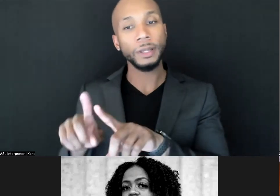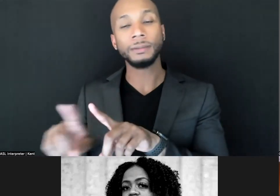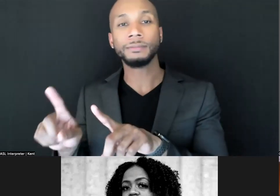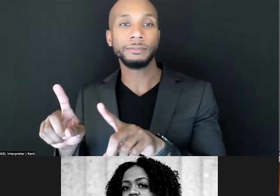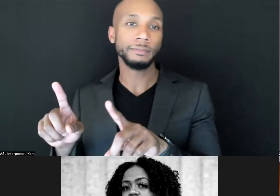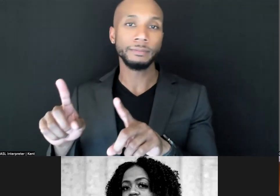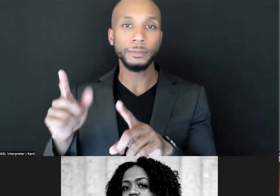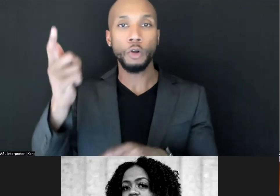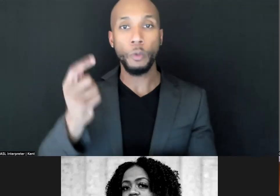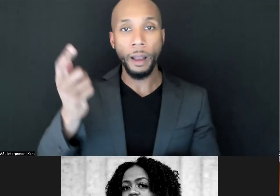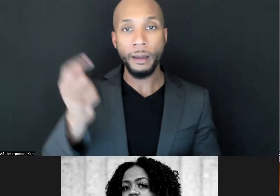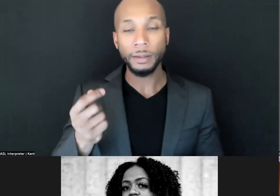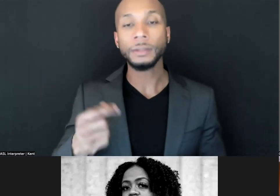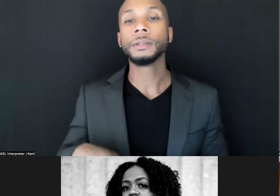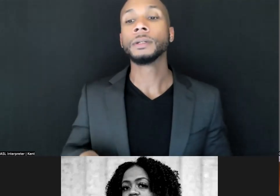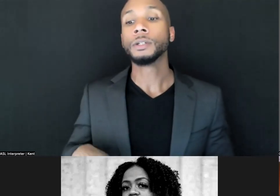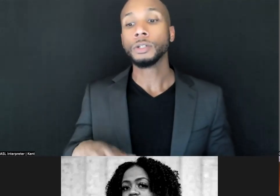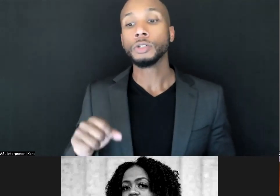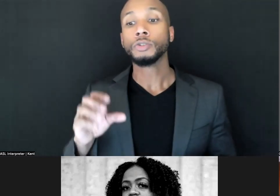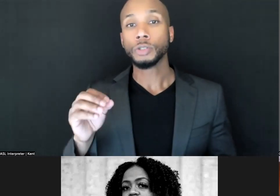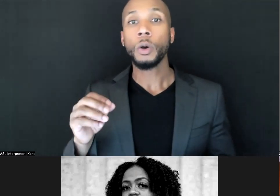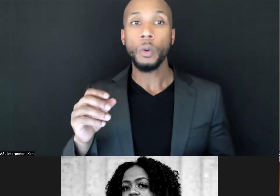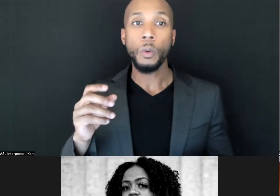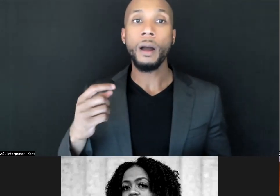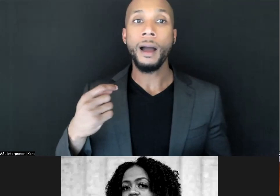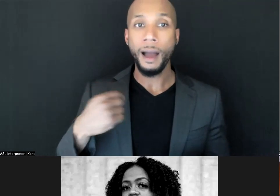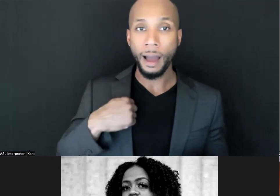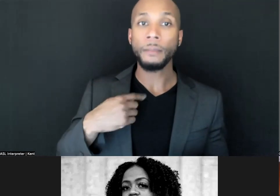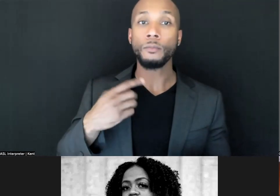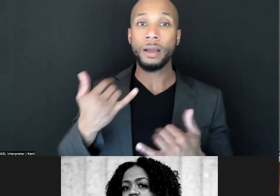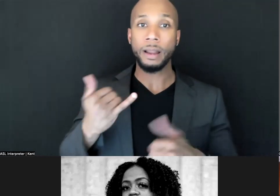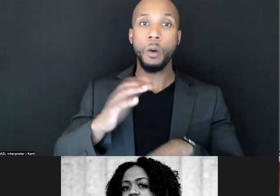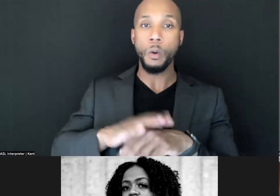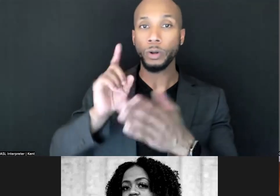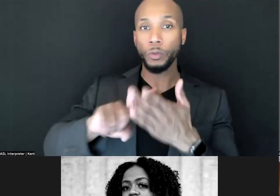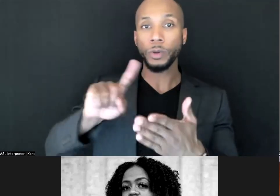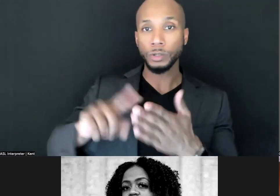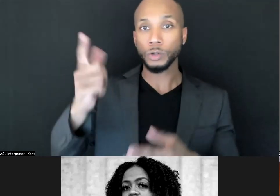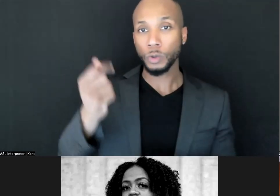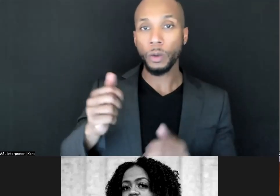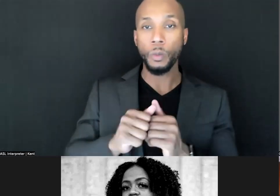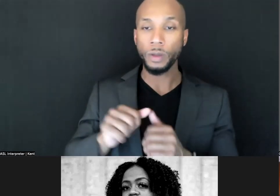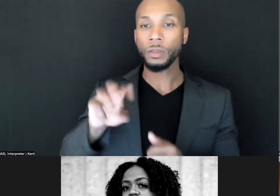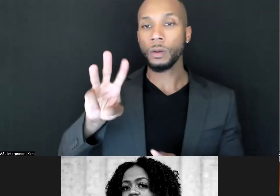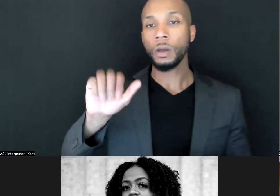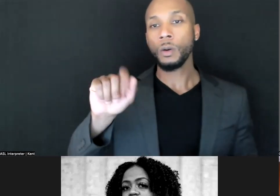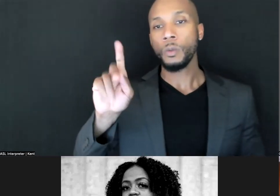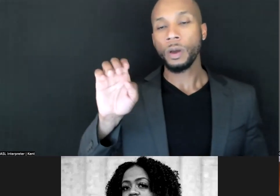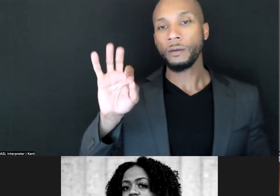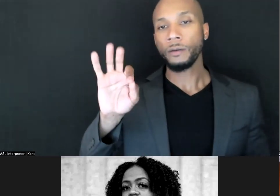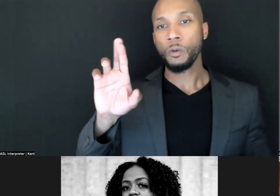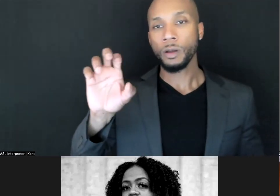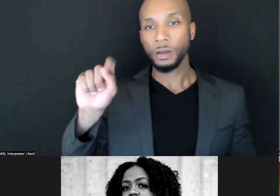various grants. So I'm on a research grant with Wake Forest University and the funded by the